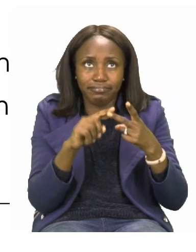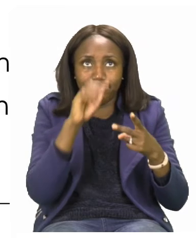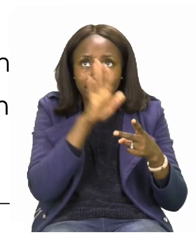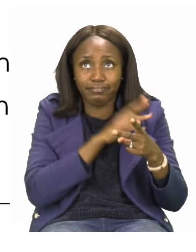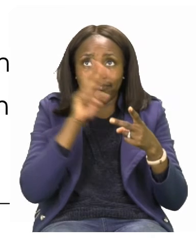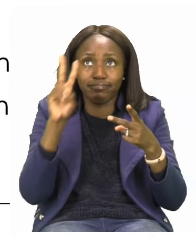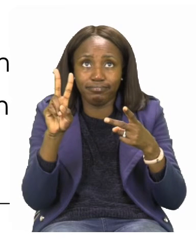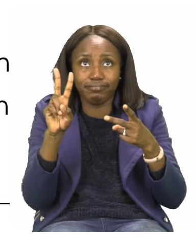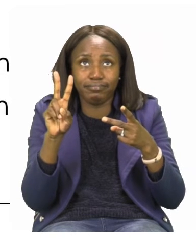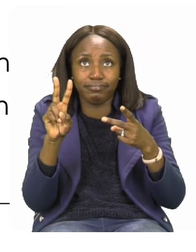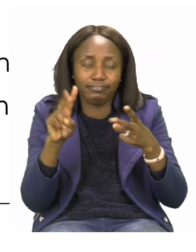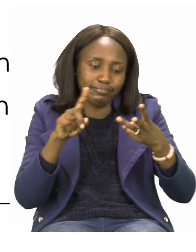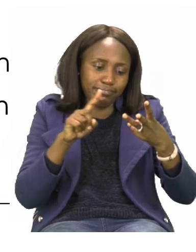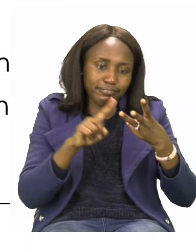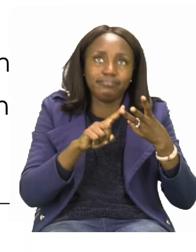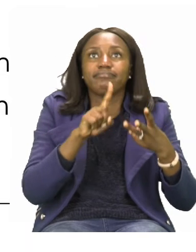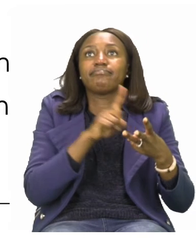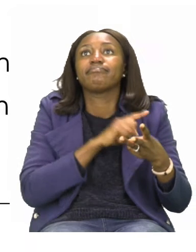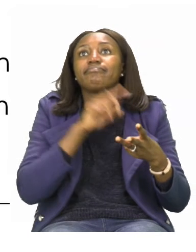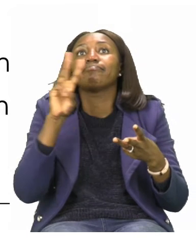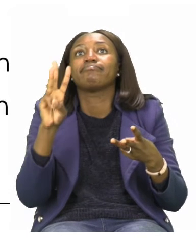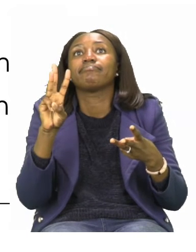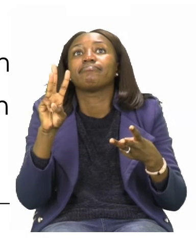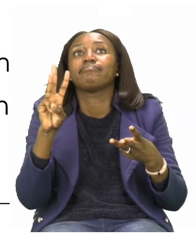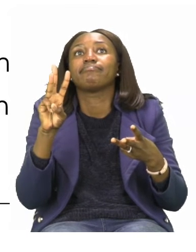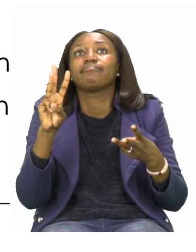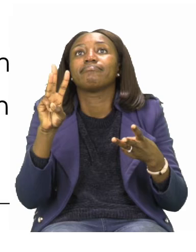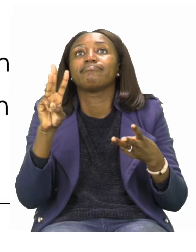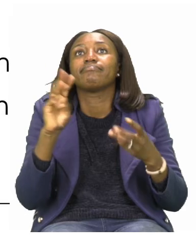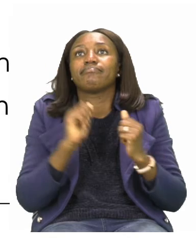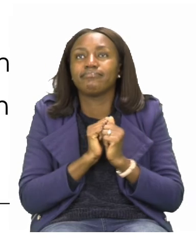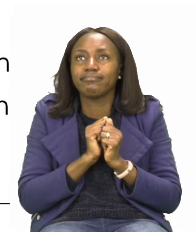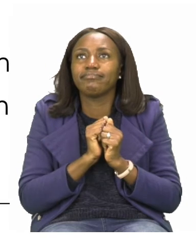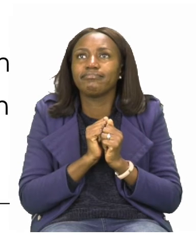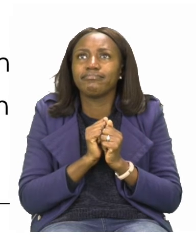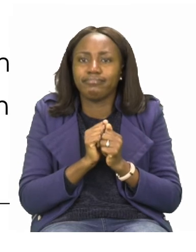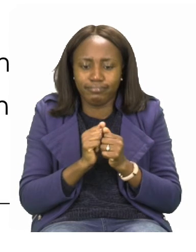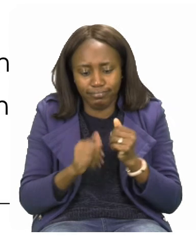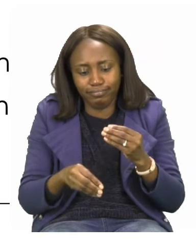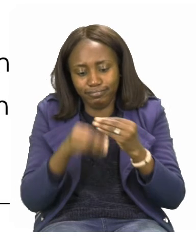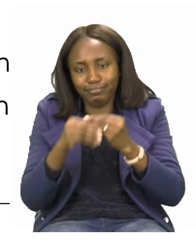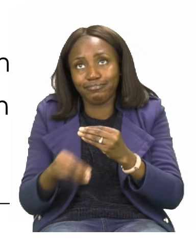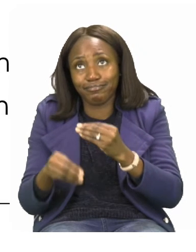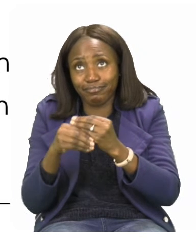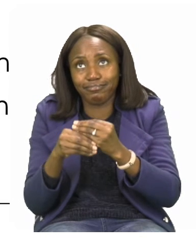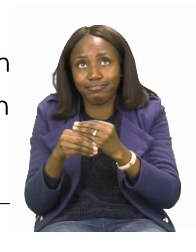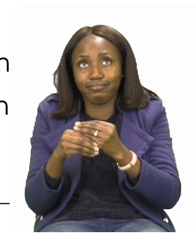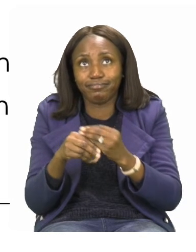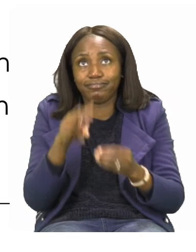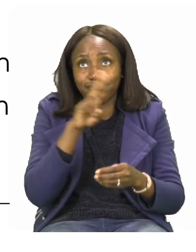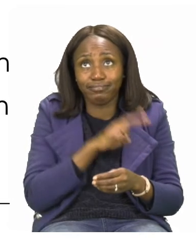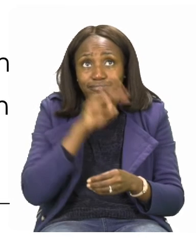52, and then 3. So, we're going to put those numbers